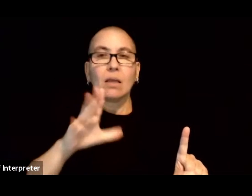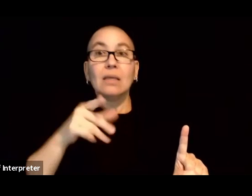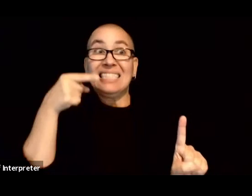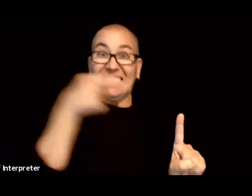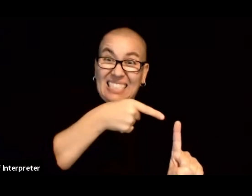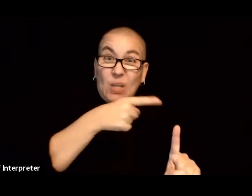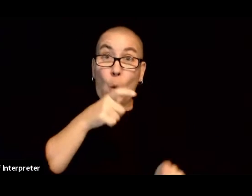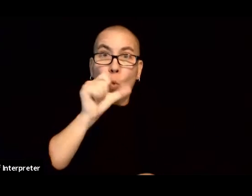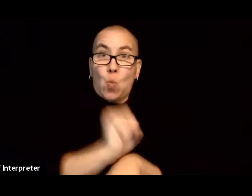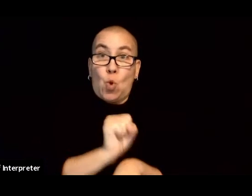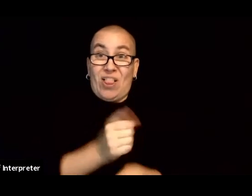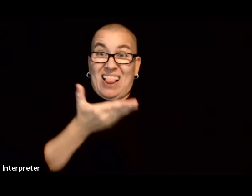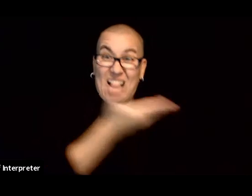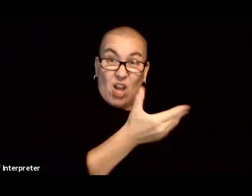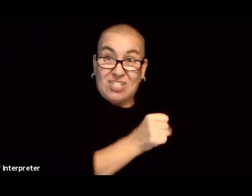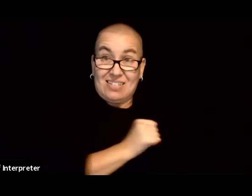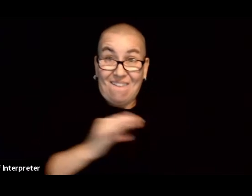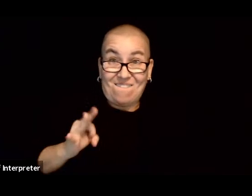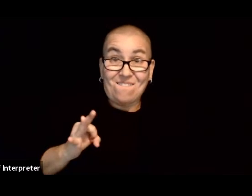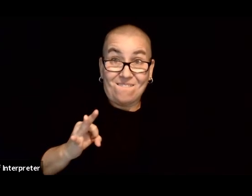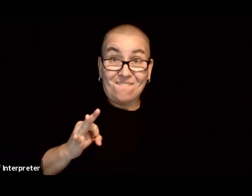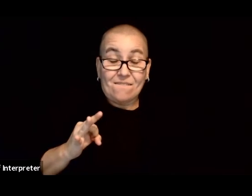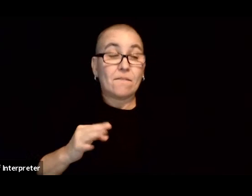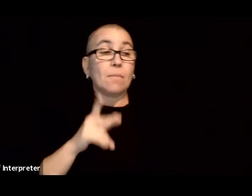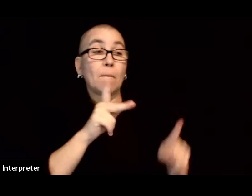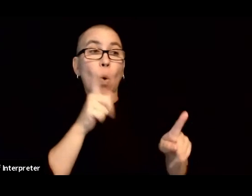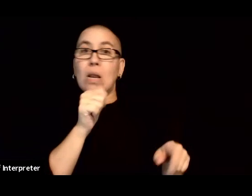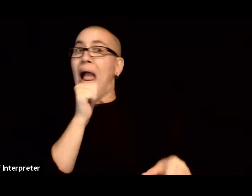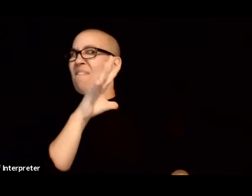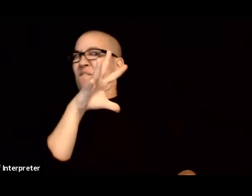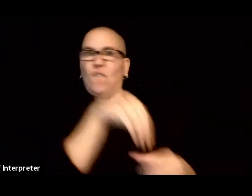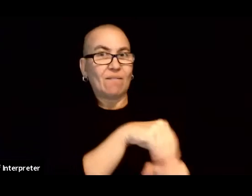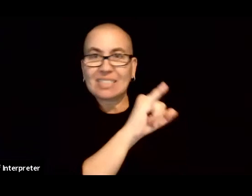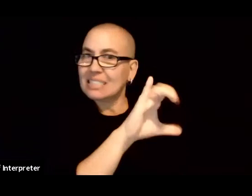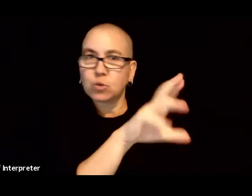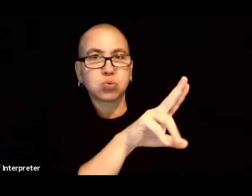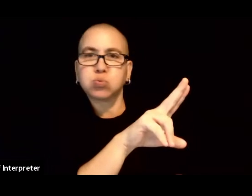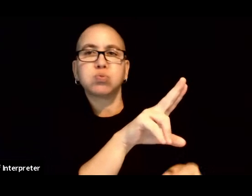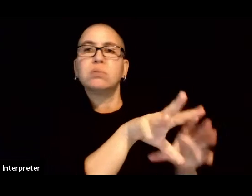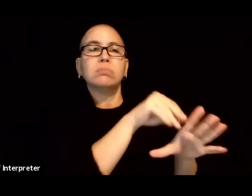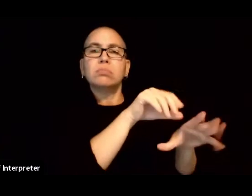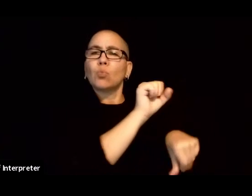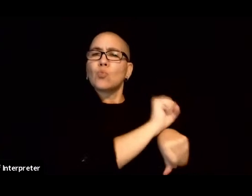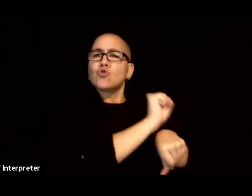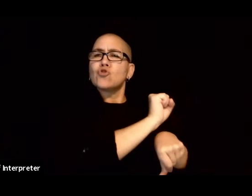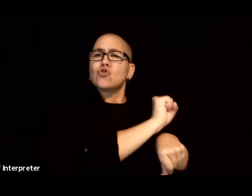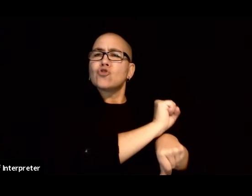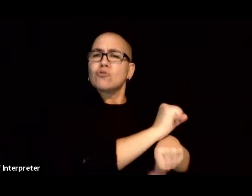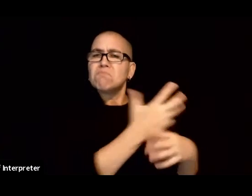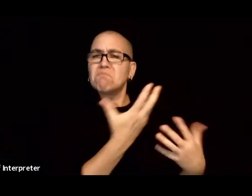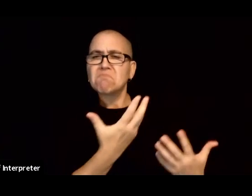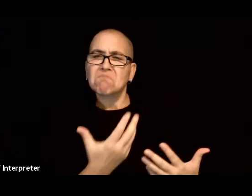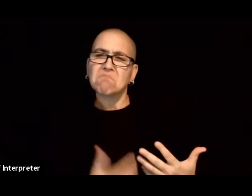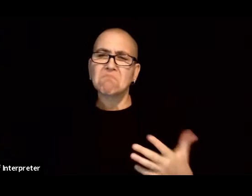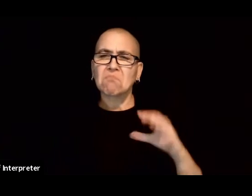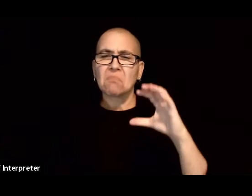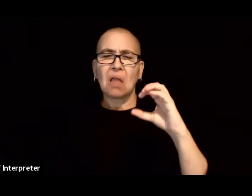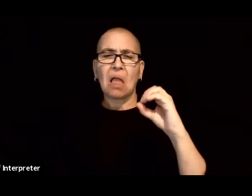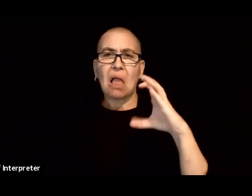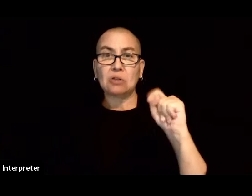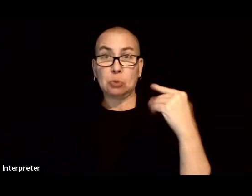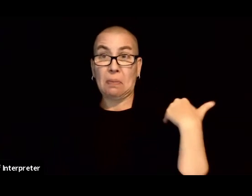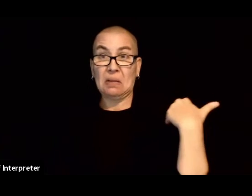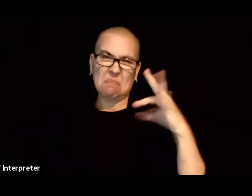non-ICU occupancy in the metro area hospitals has been above 90% for most of October. Statewide, it's between 80